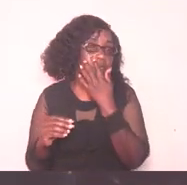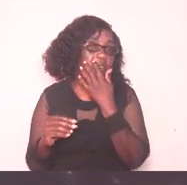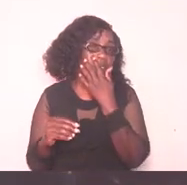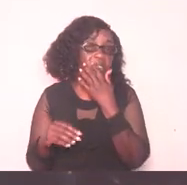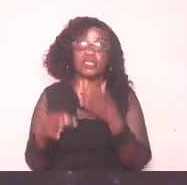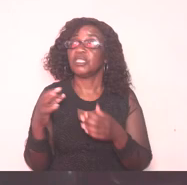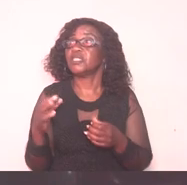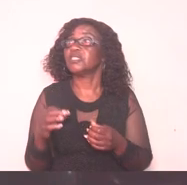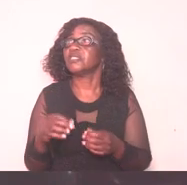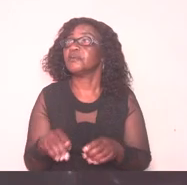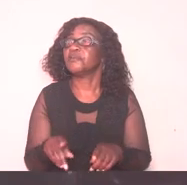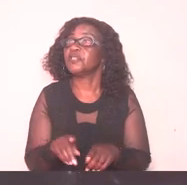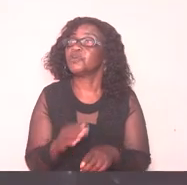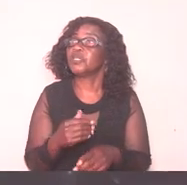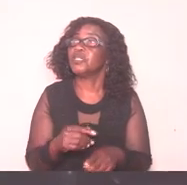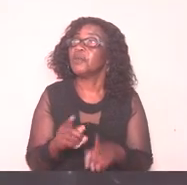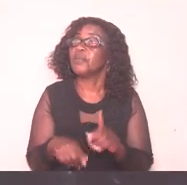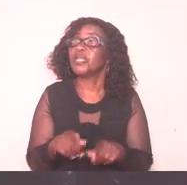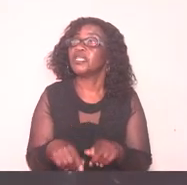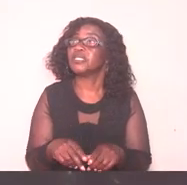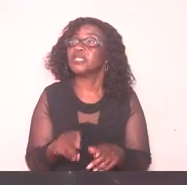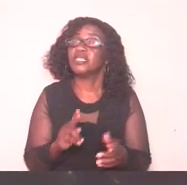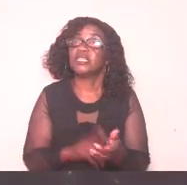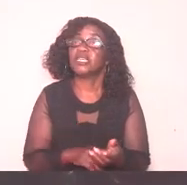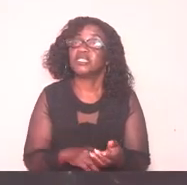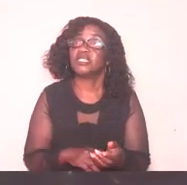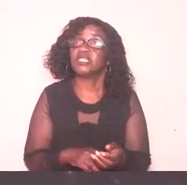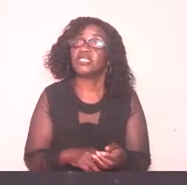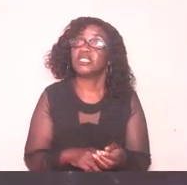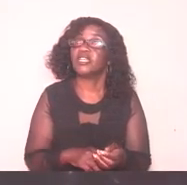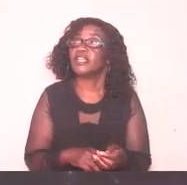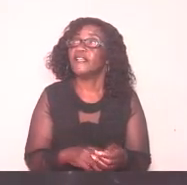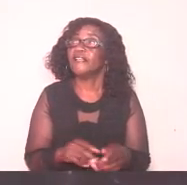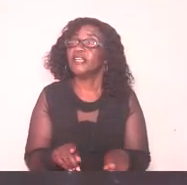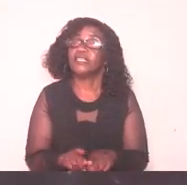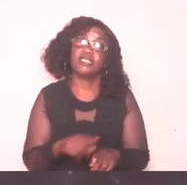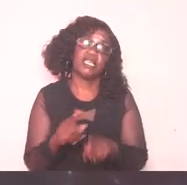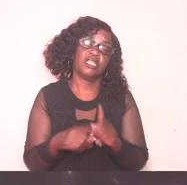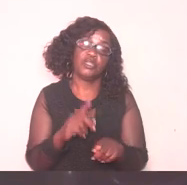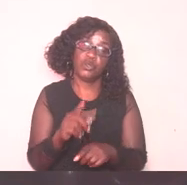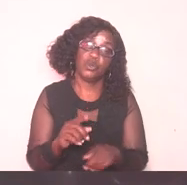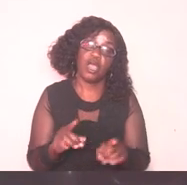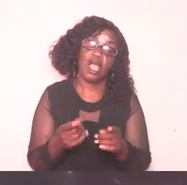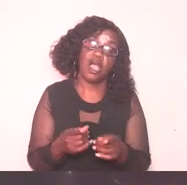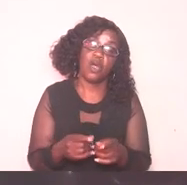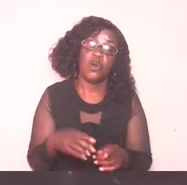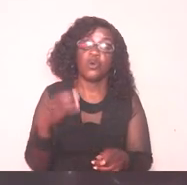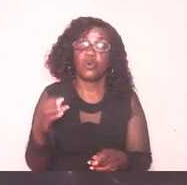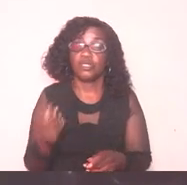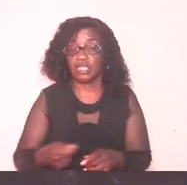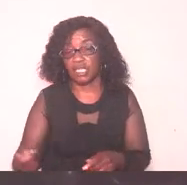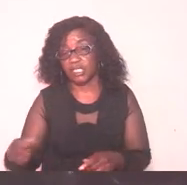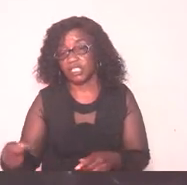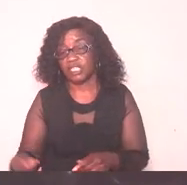generational gap that exists within parents. It means at 13, your mother is able to have the talk with you and tell you about how consent is important. So